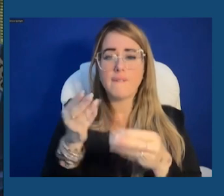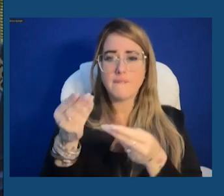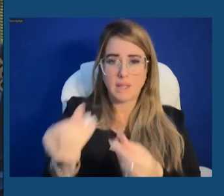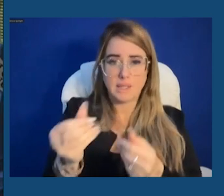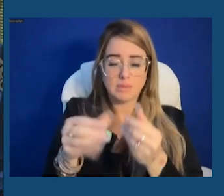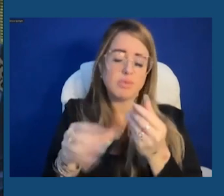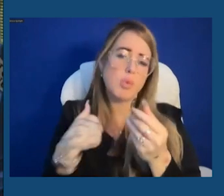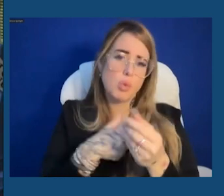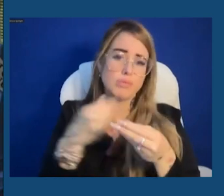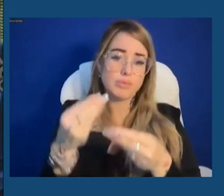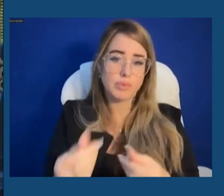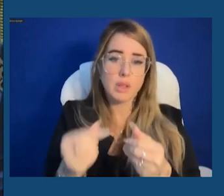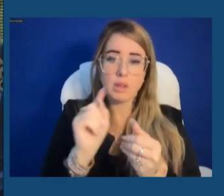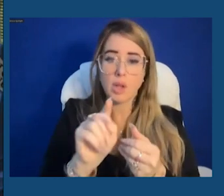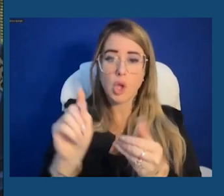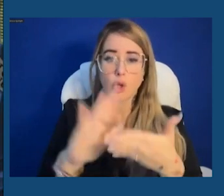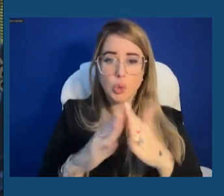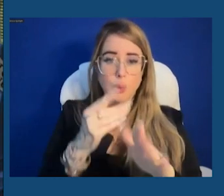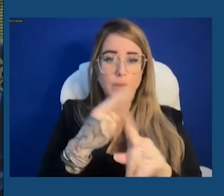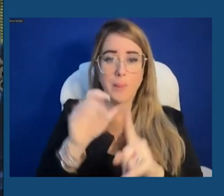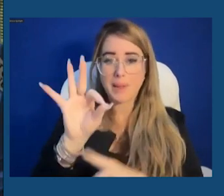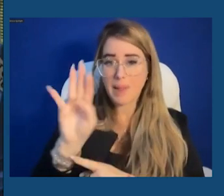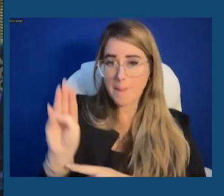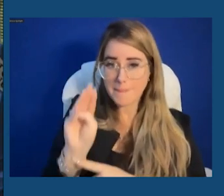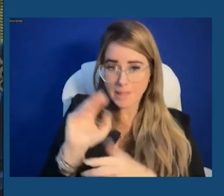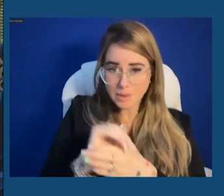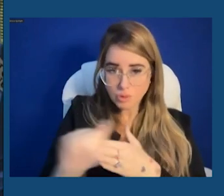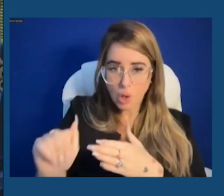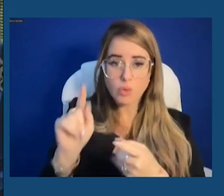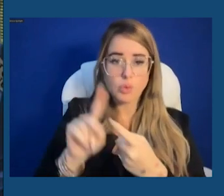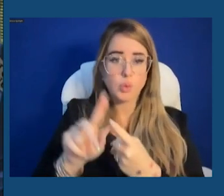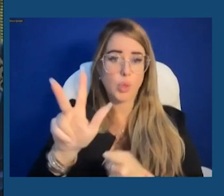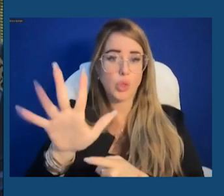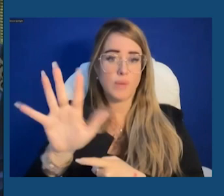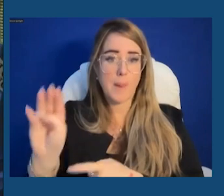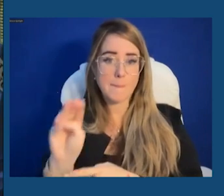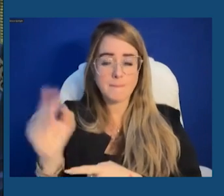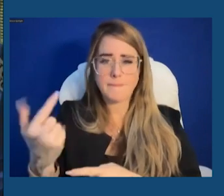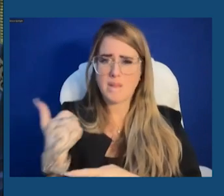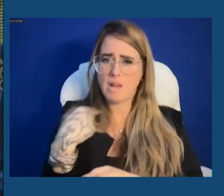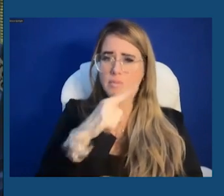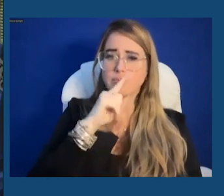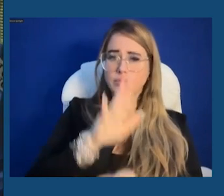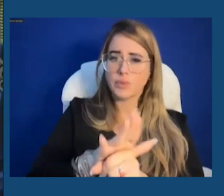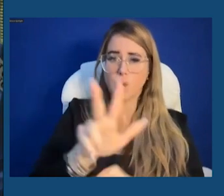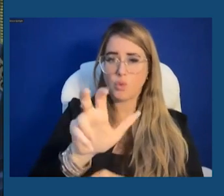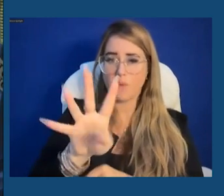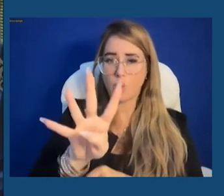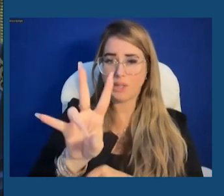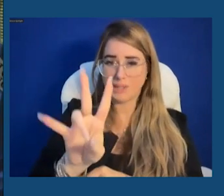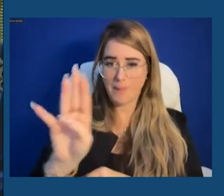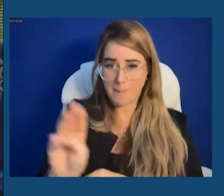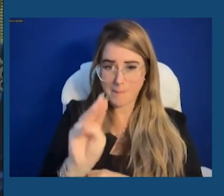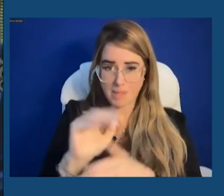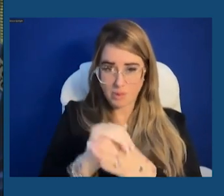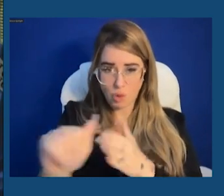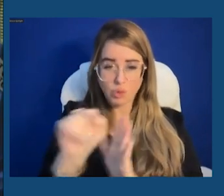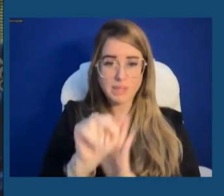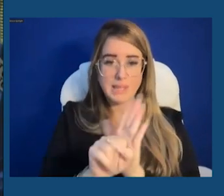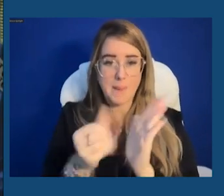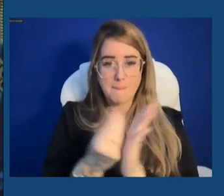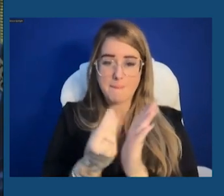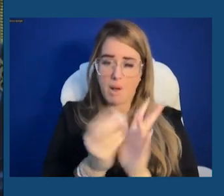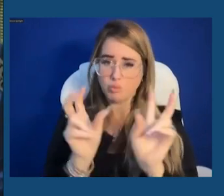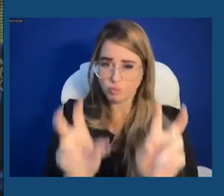communities from $9 million to $35 million. I committed $347 million of state money, which we've continued